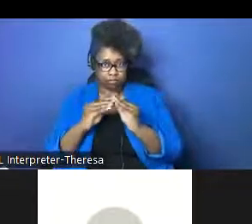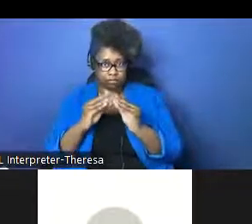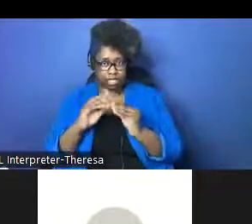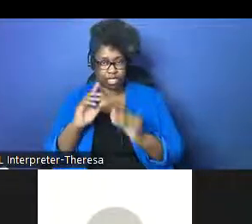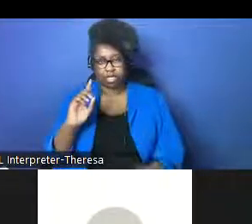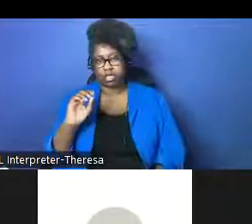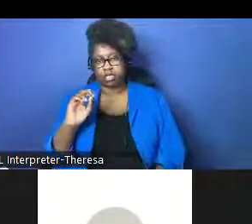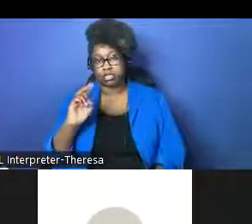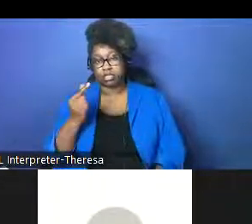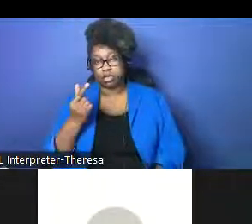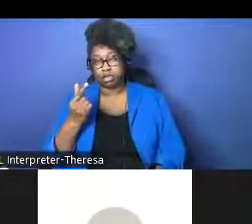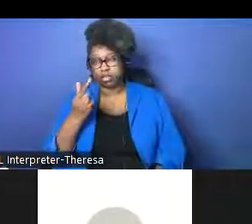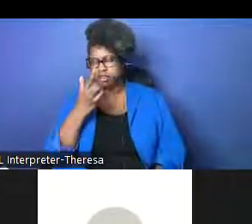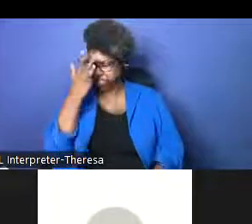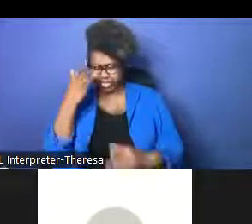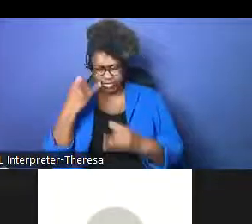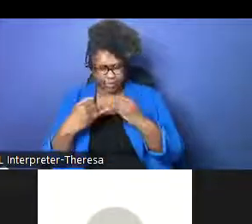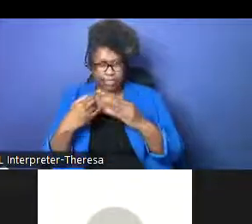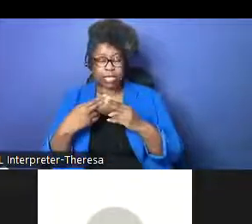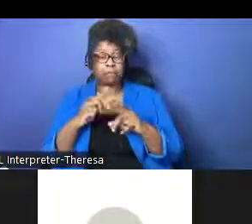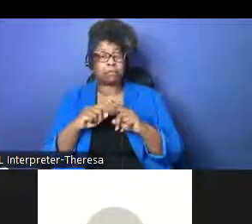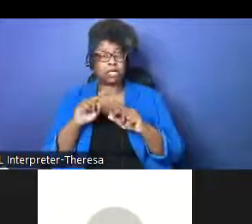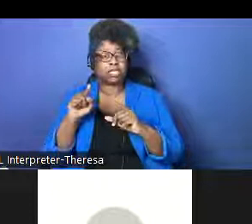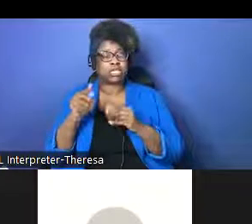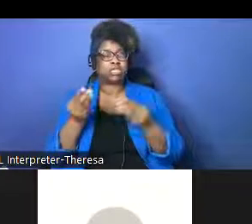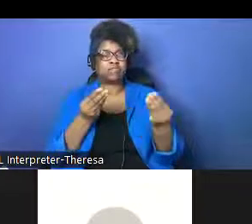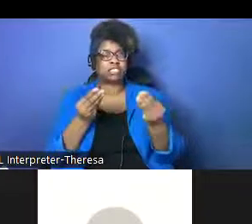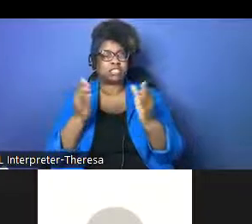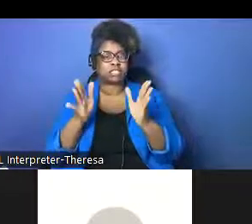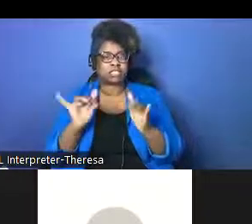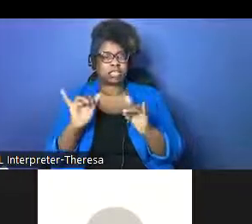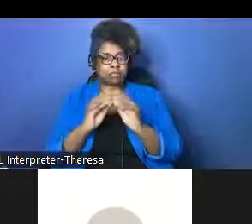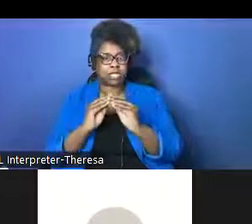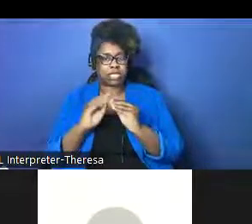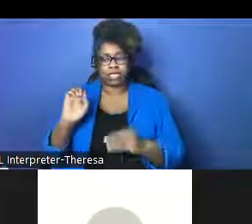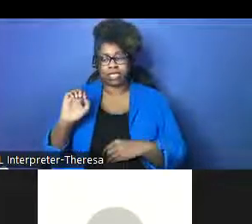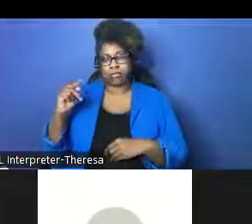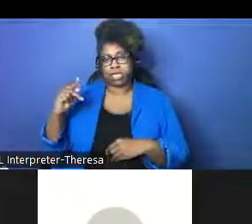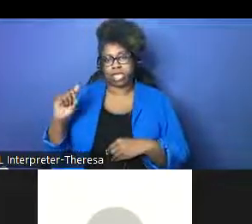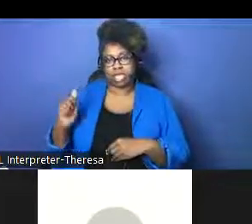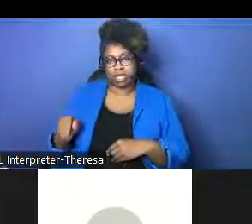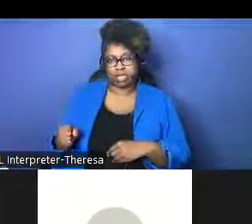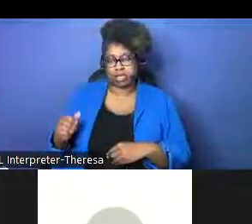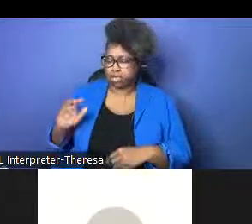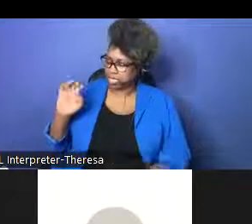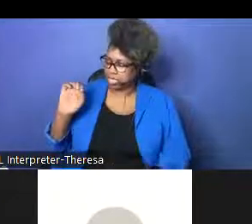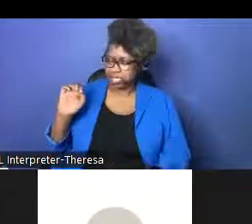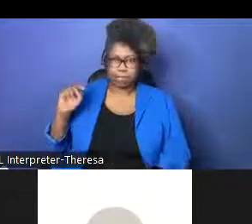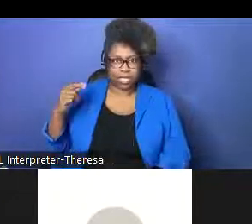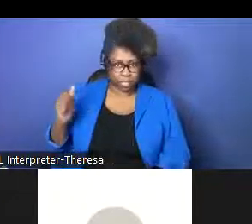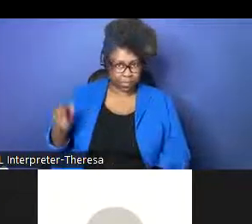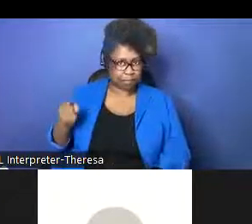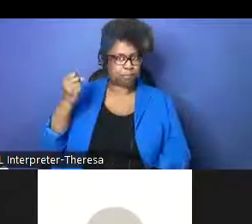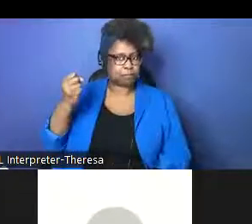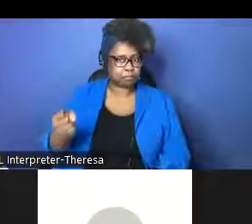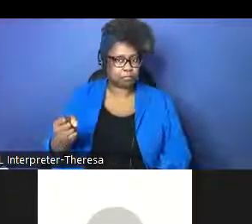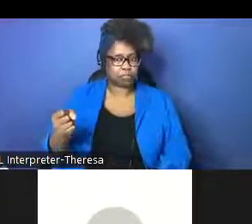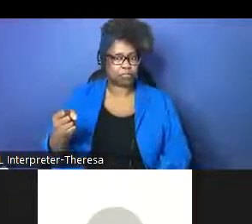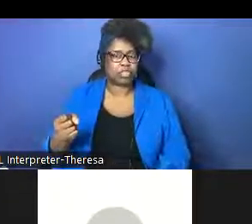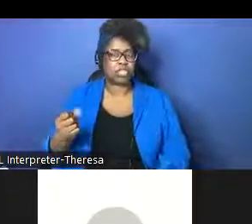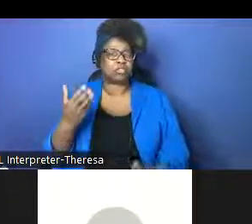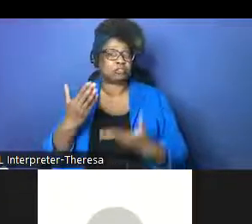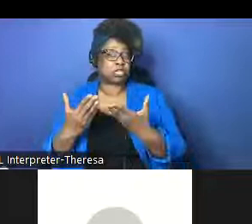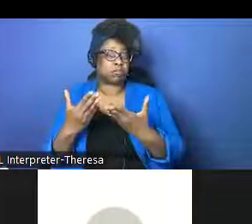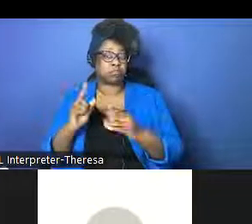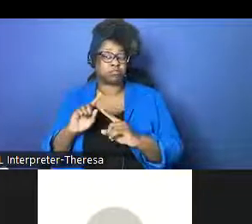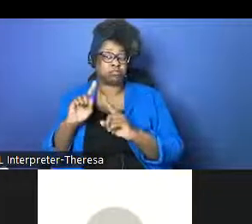Doug, forgetting his last name now, but he basically is a facilitator put there by EPA. It might be a good idea to maybe hear about the status